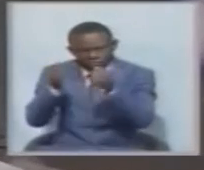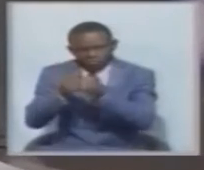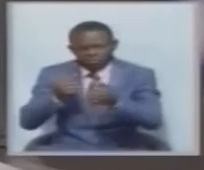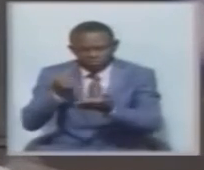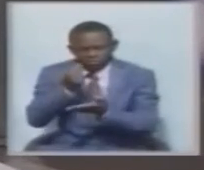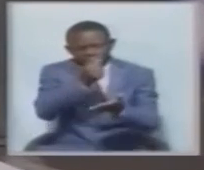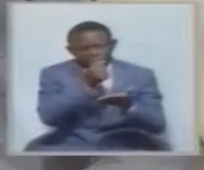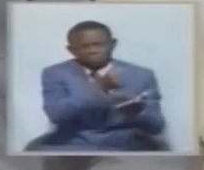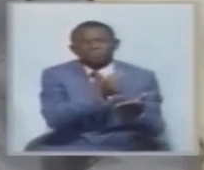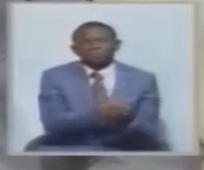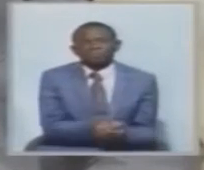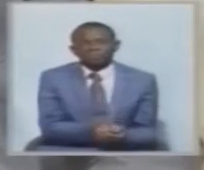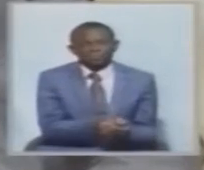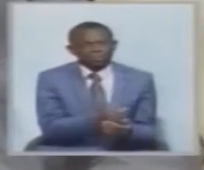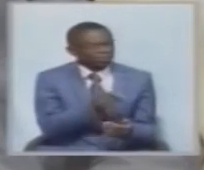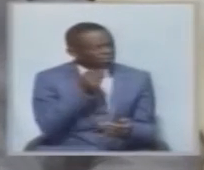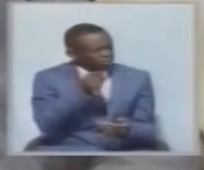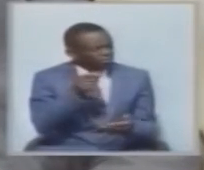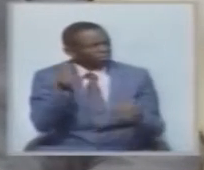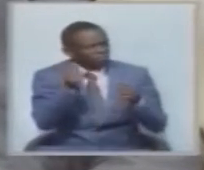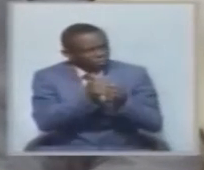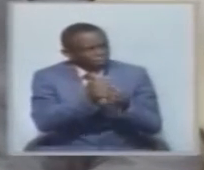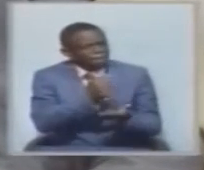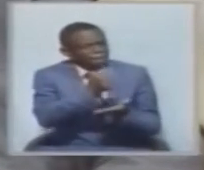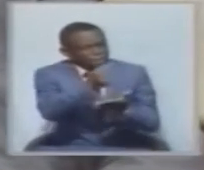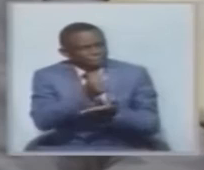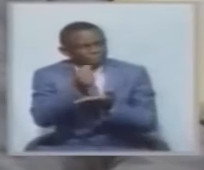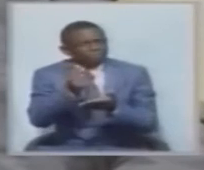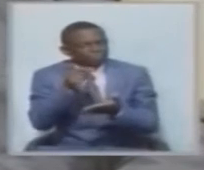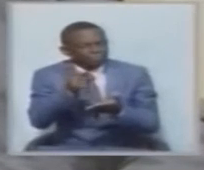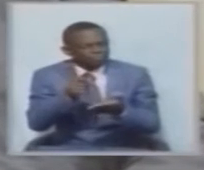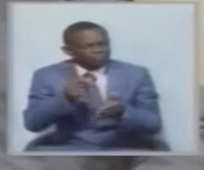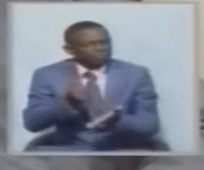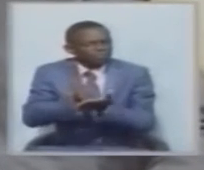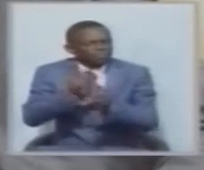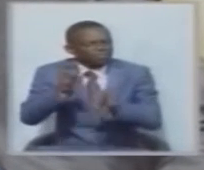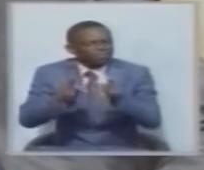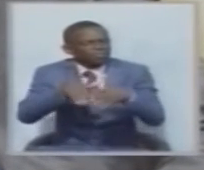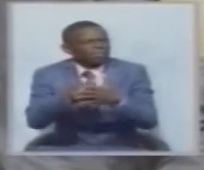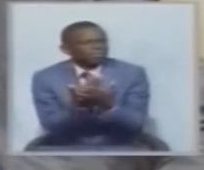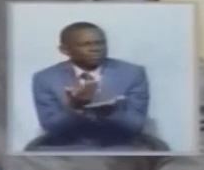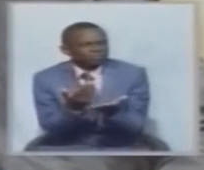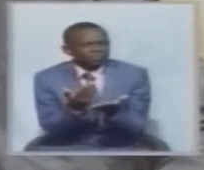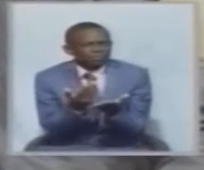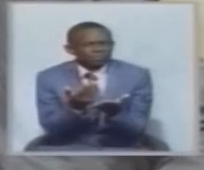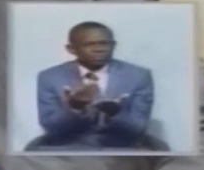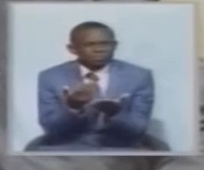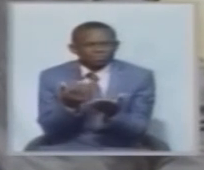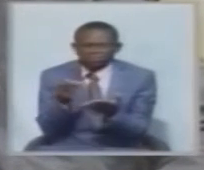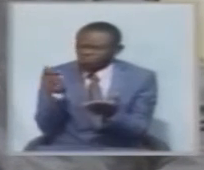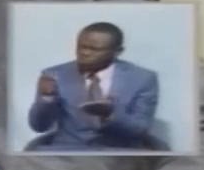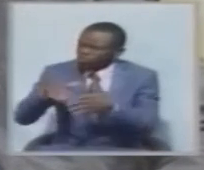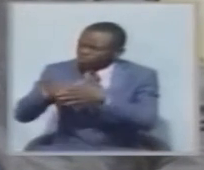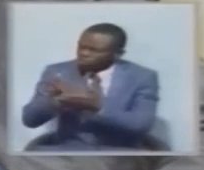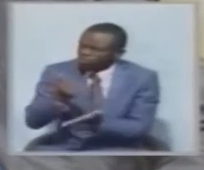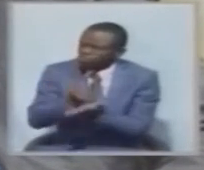one would you say has had the most impact? The impact is difficult to ascertain exactly where the major impact